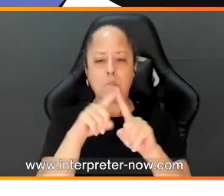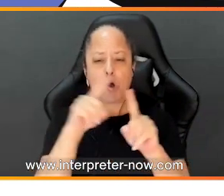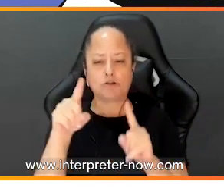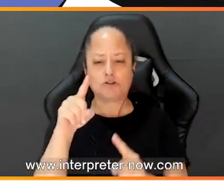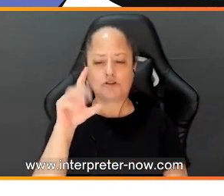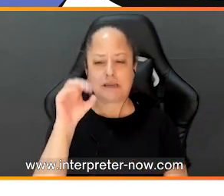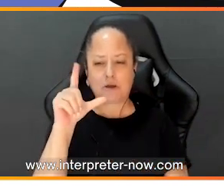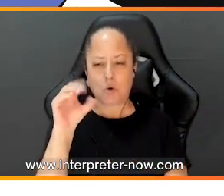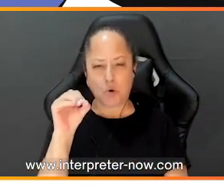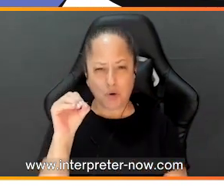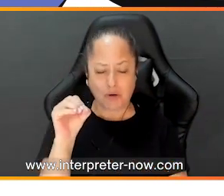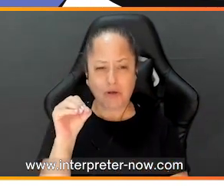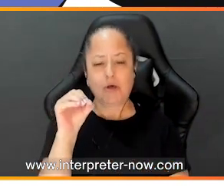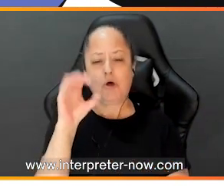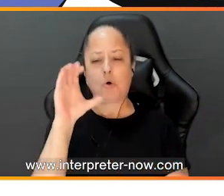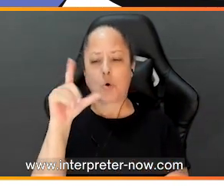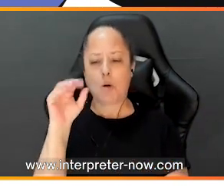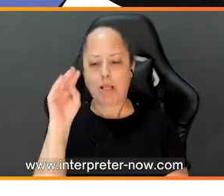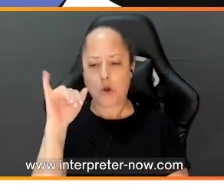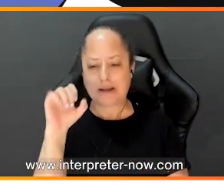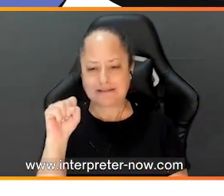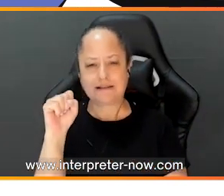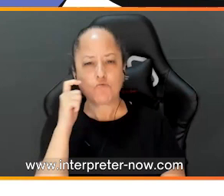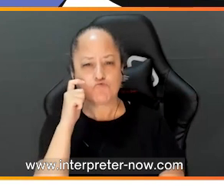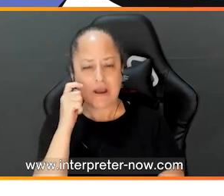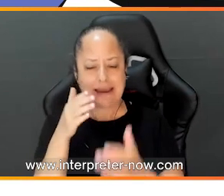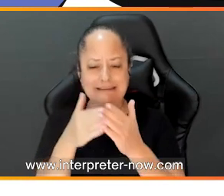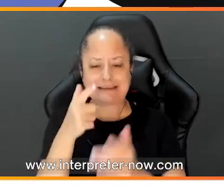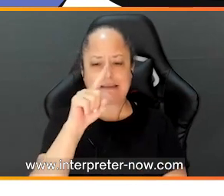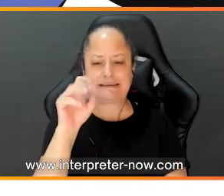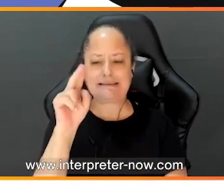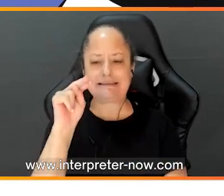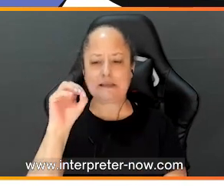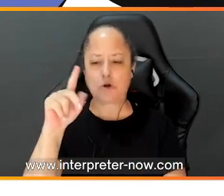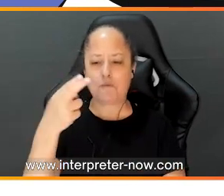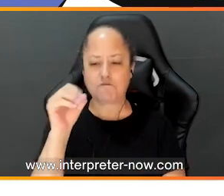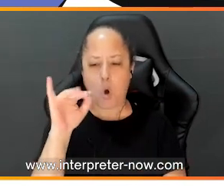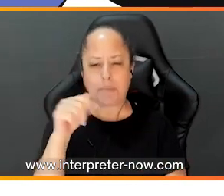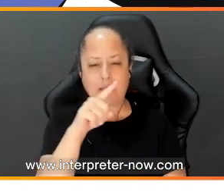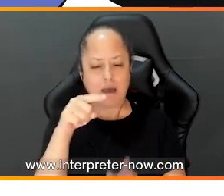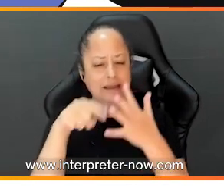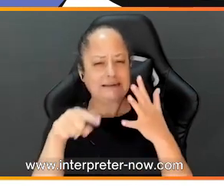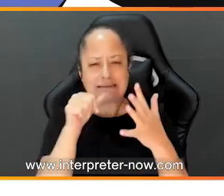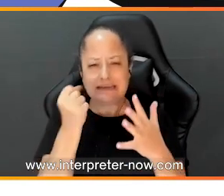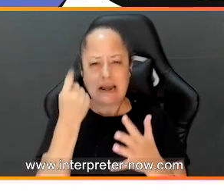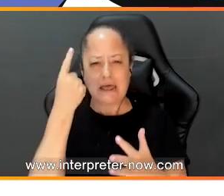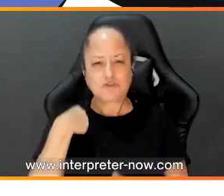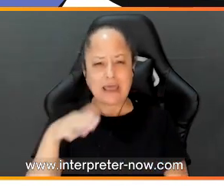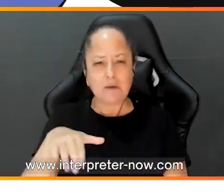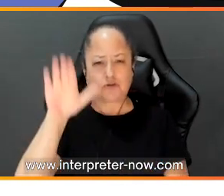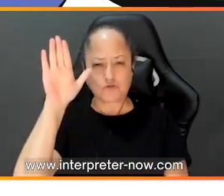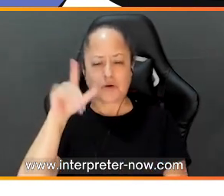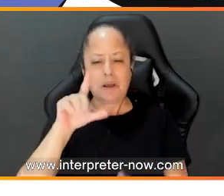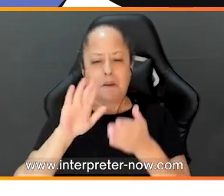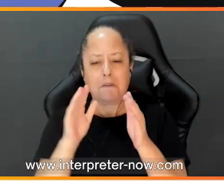multiculturalism, colonialism, racism, xenophobia, all these sorts of things that I didn't really understand when I was a kid. They